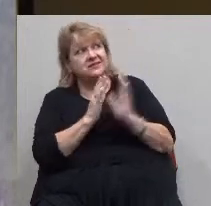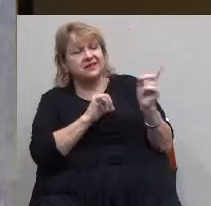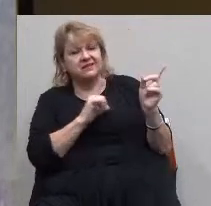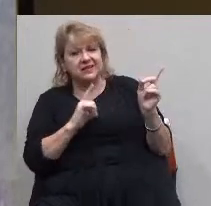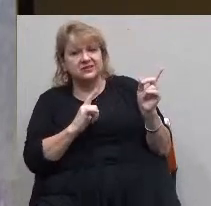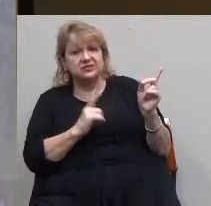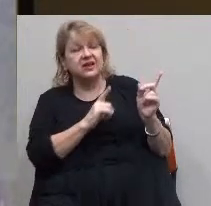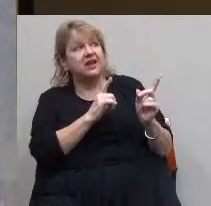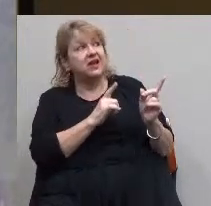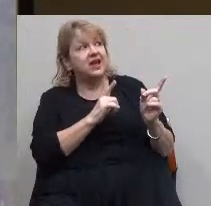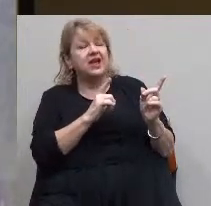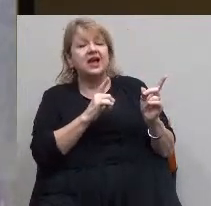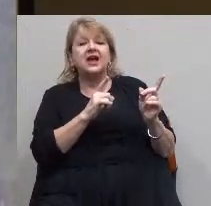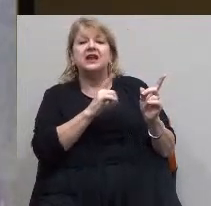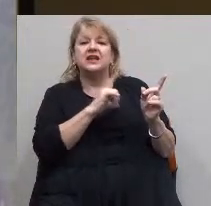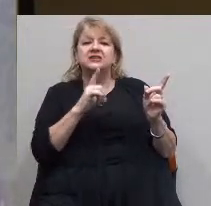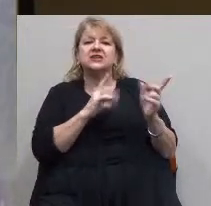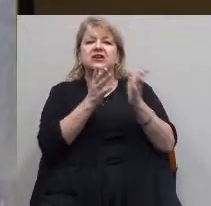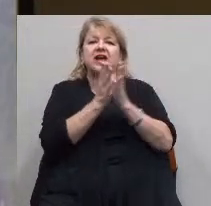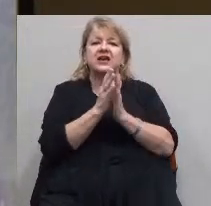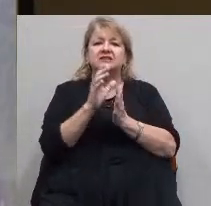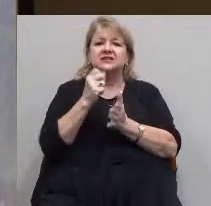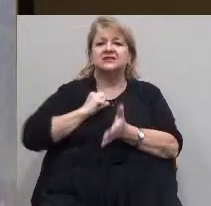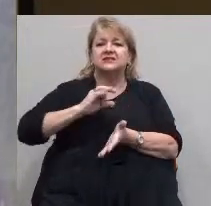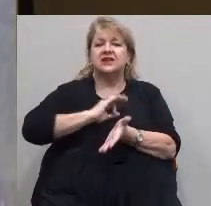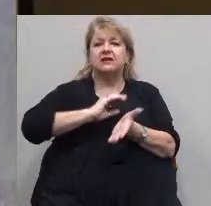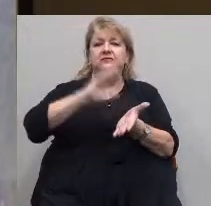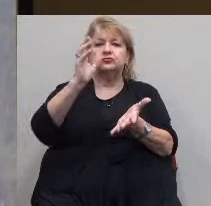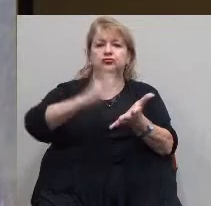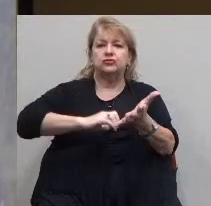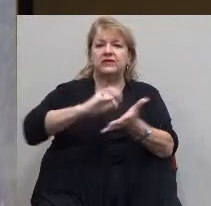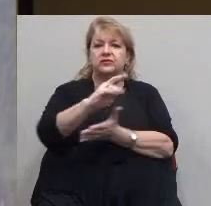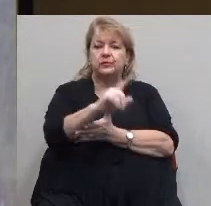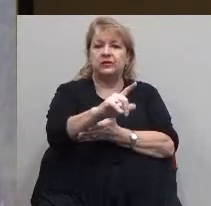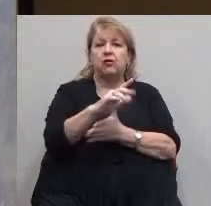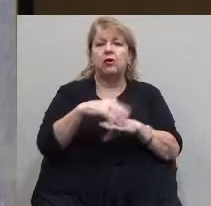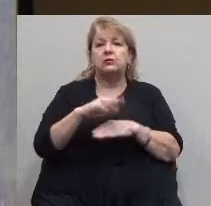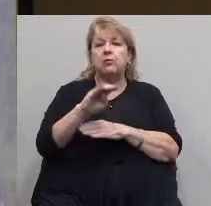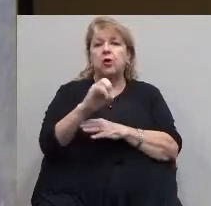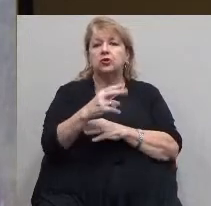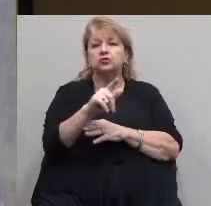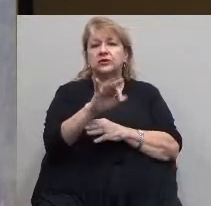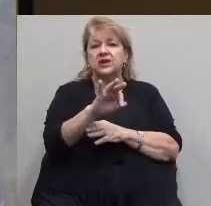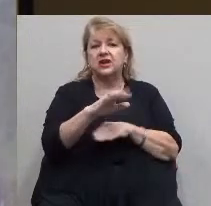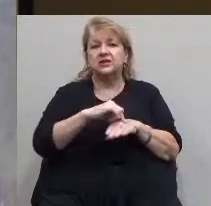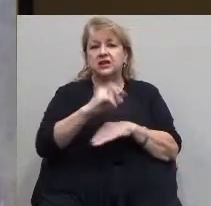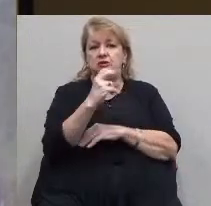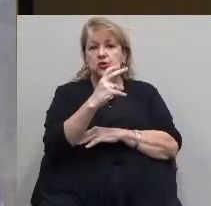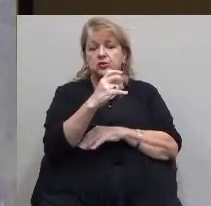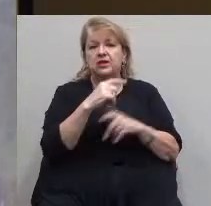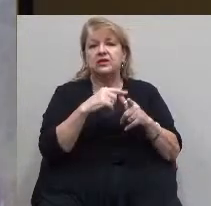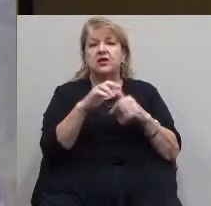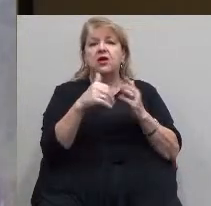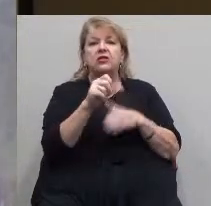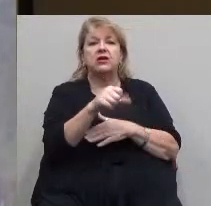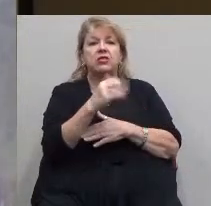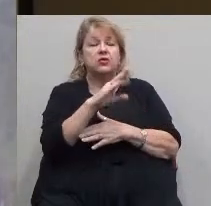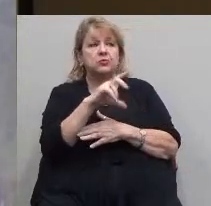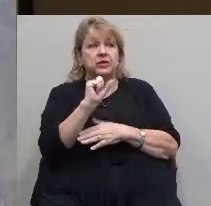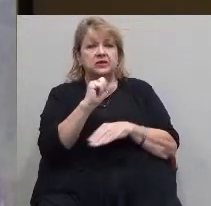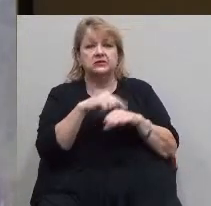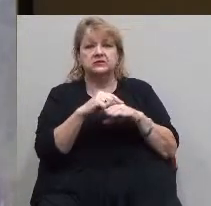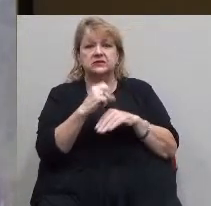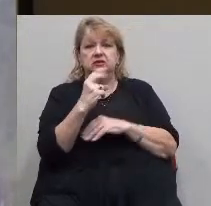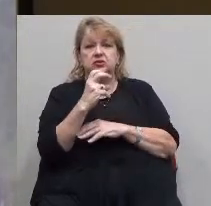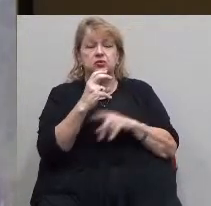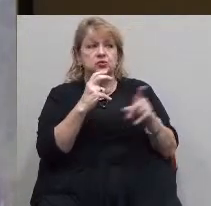legislator's ask to the staff to draft a bill, was on March 29th at noon, and then all the other bills were on the same time, but at 5 o'clock. So they